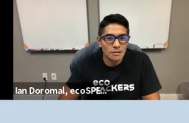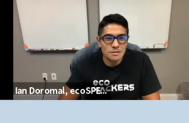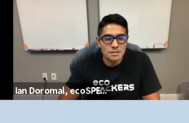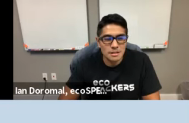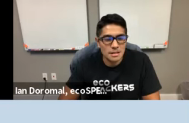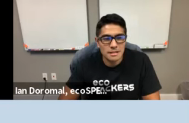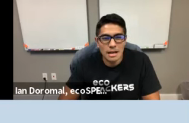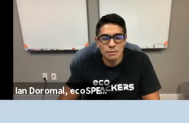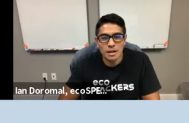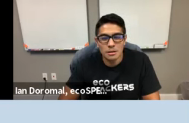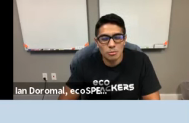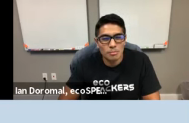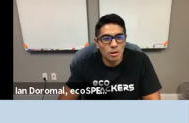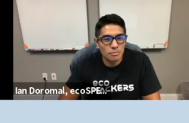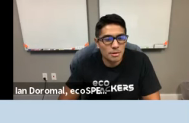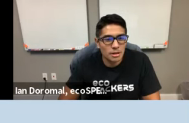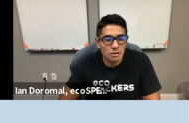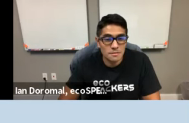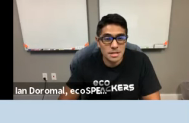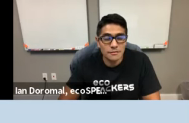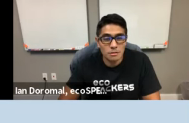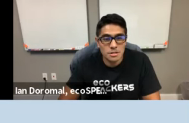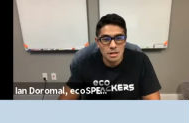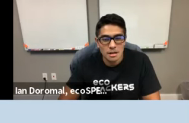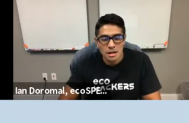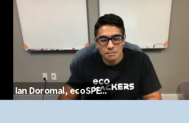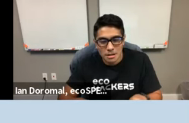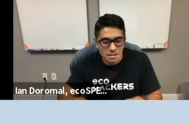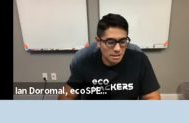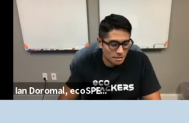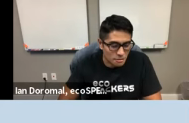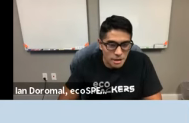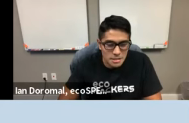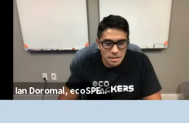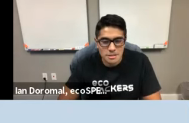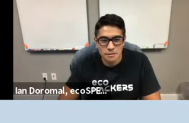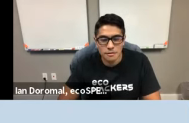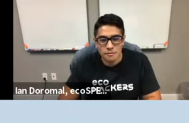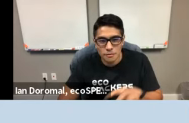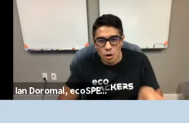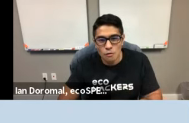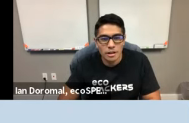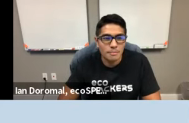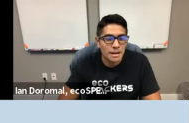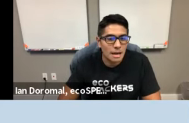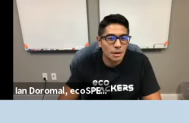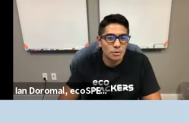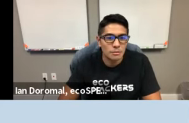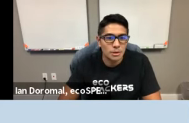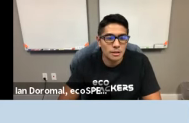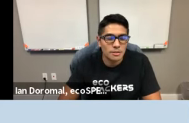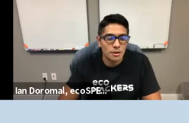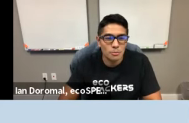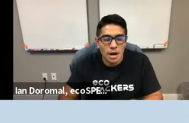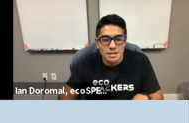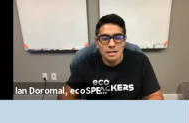$2.2 million. And since then, we've done $1.3 million of safe notes. Amongst the craziness of COVID and the pandemic,